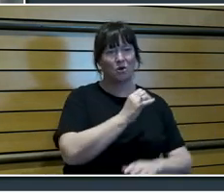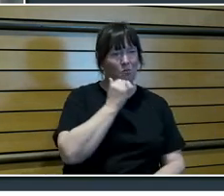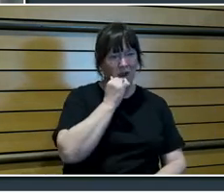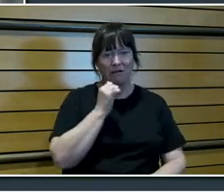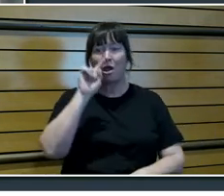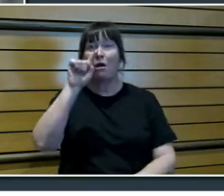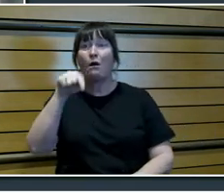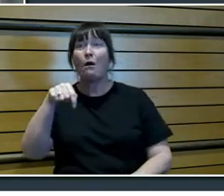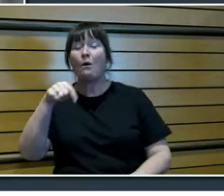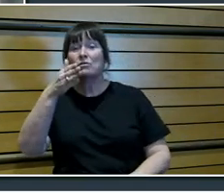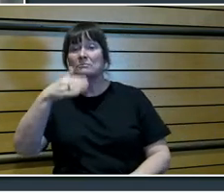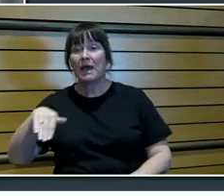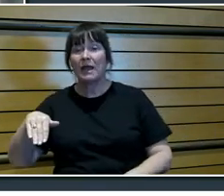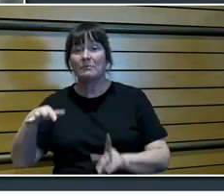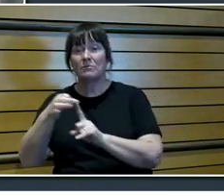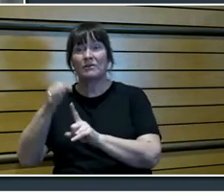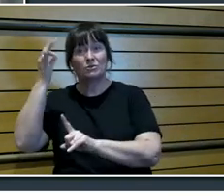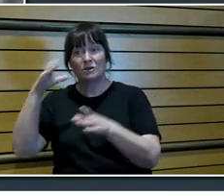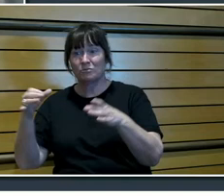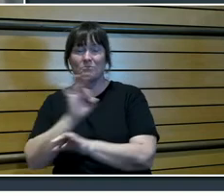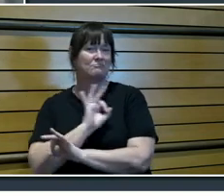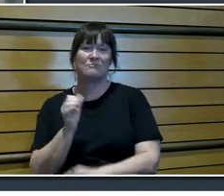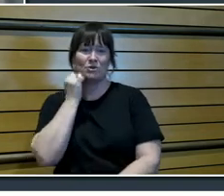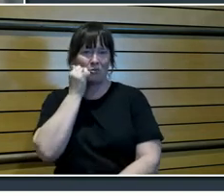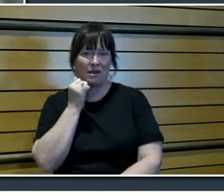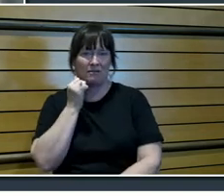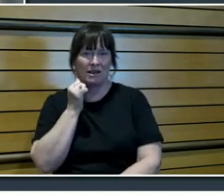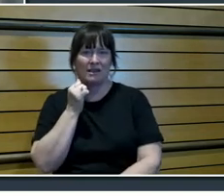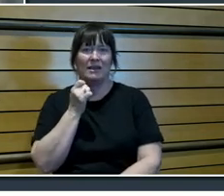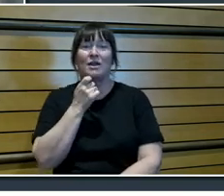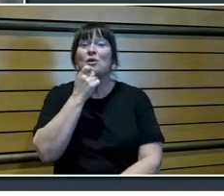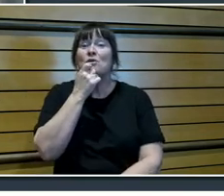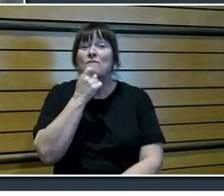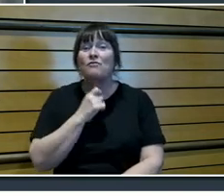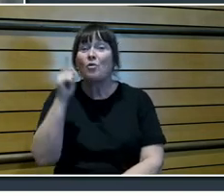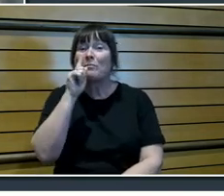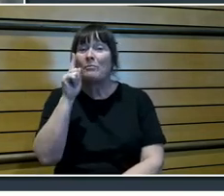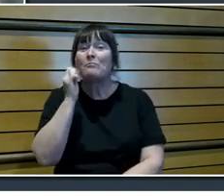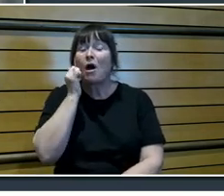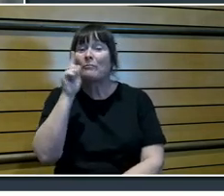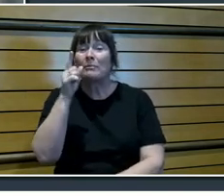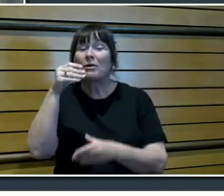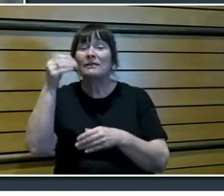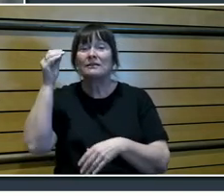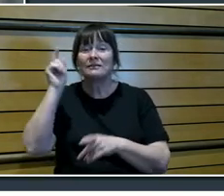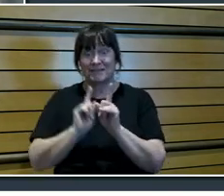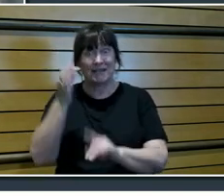Bay Provincial Council, and there were virtually, well, there have been very few Māori that have made it to the City Council.